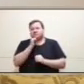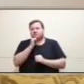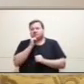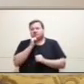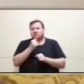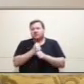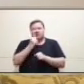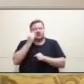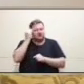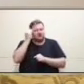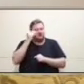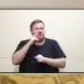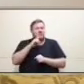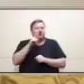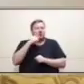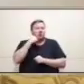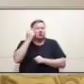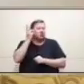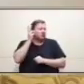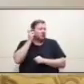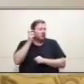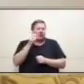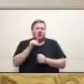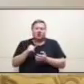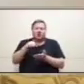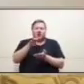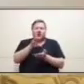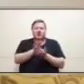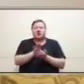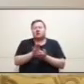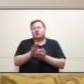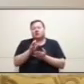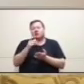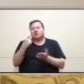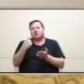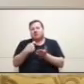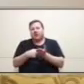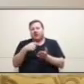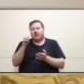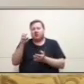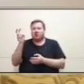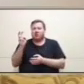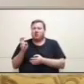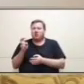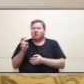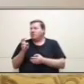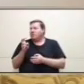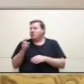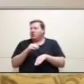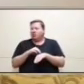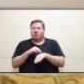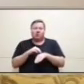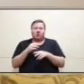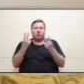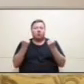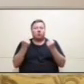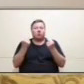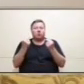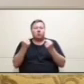to hear the interest paid to ESCOM inherently on, let's say, a new bill. That's how I understand